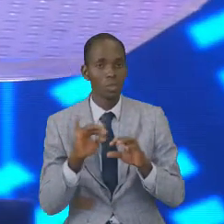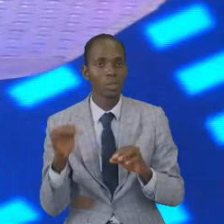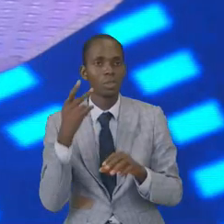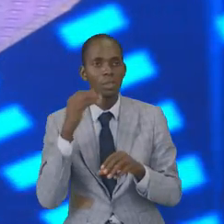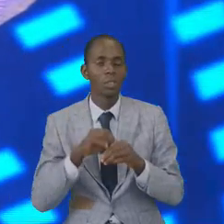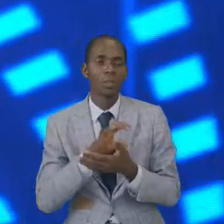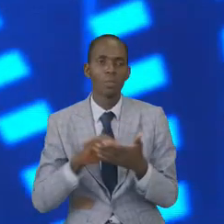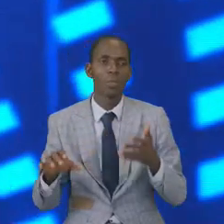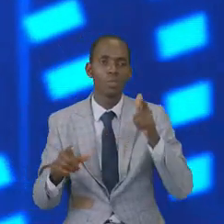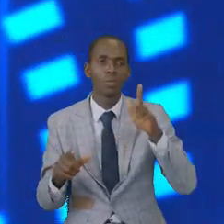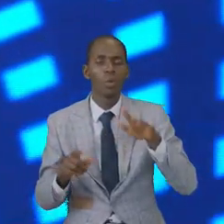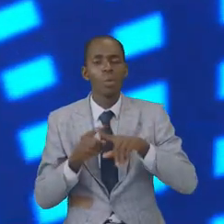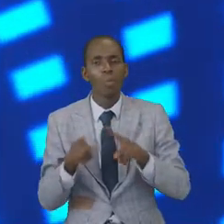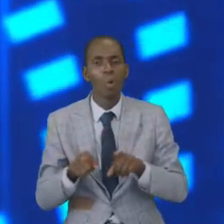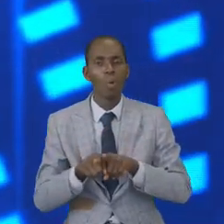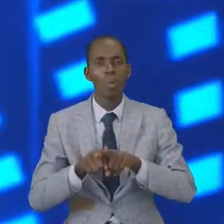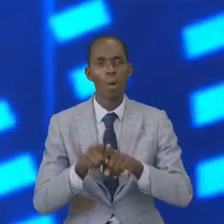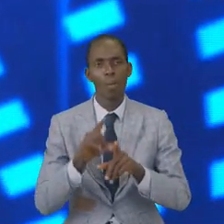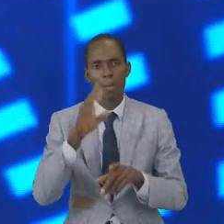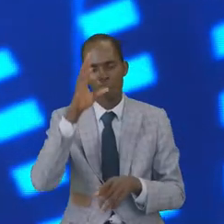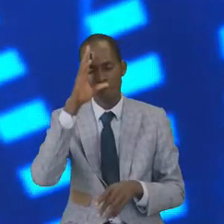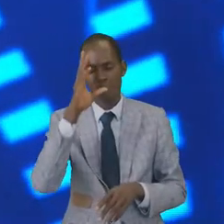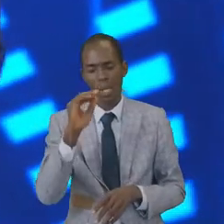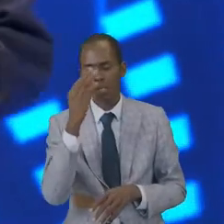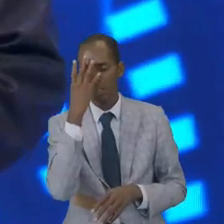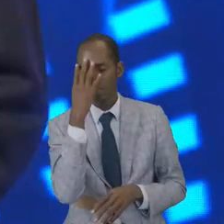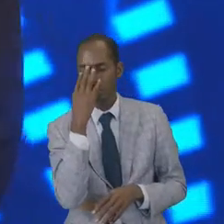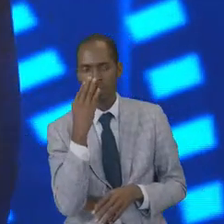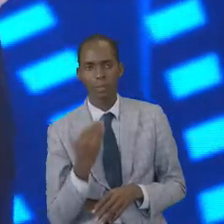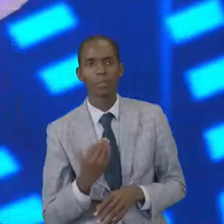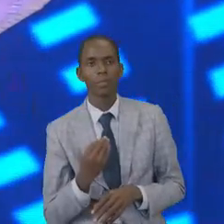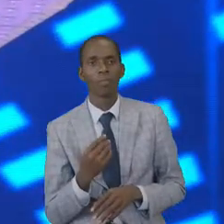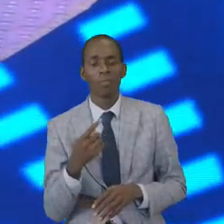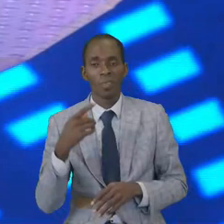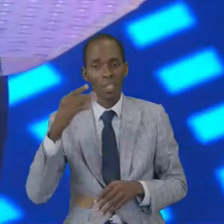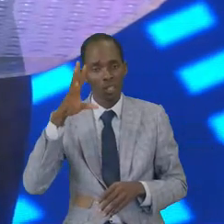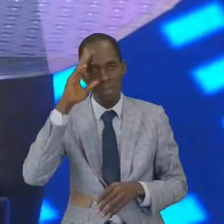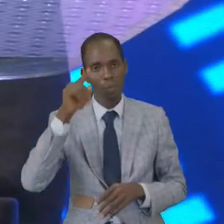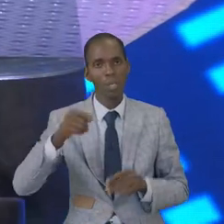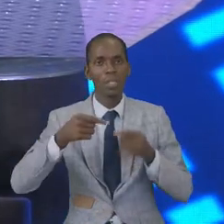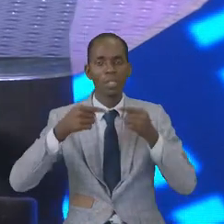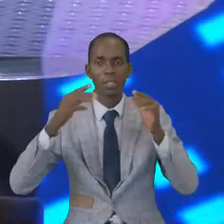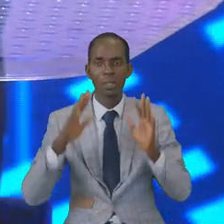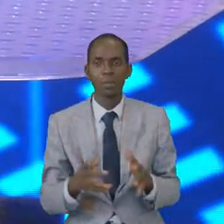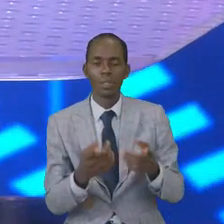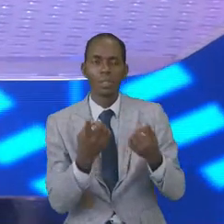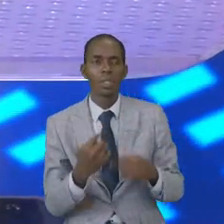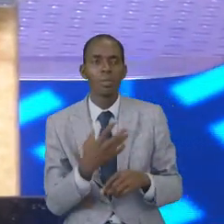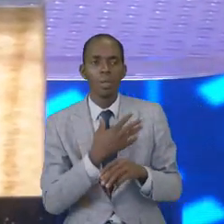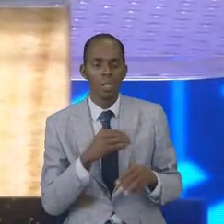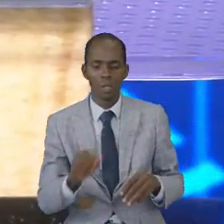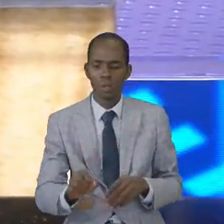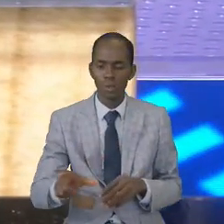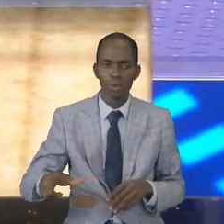verse 25 says, but while men slept, his enemy came and sowed